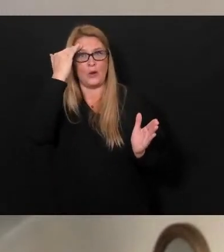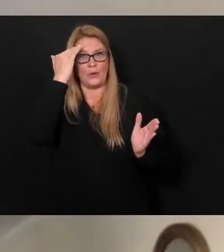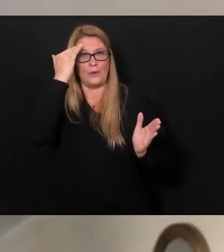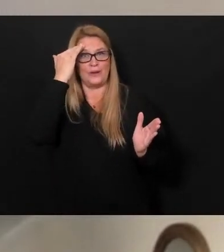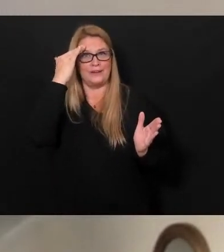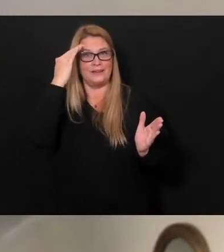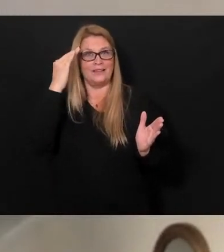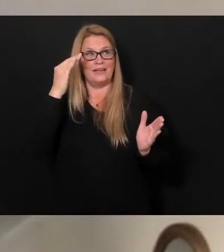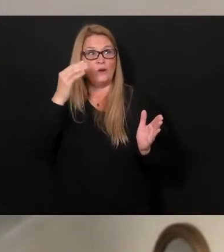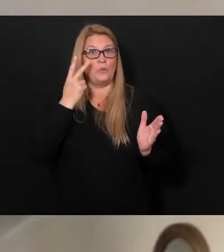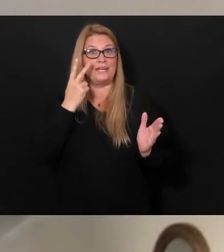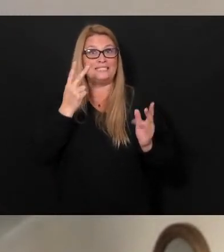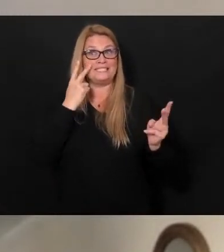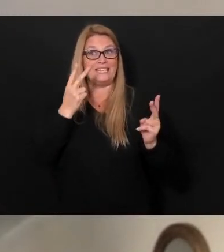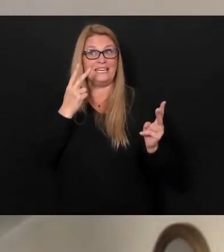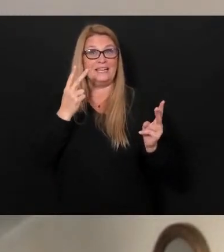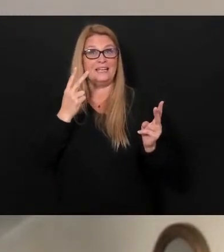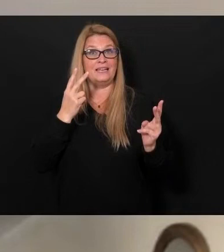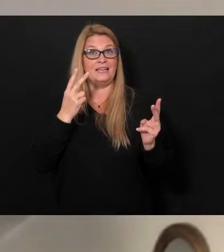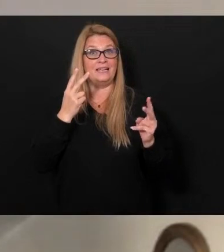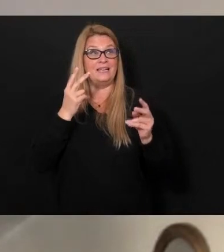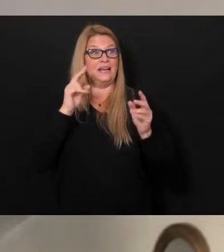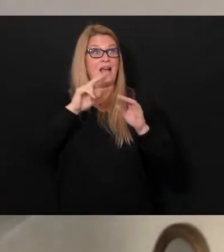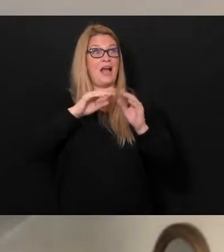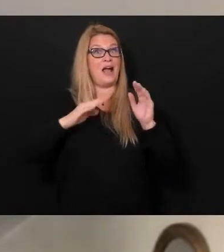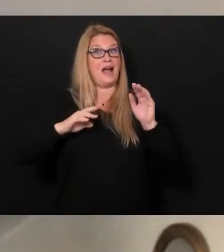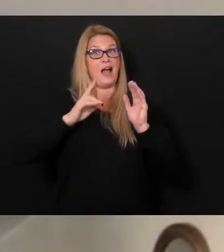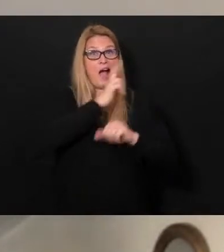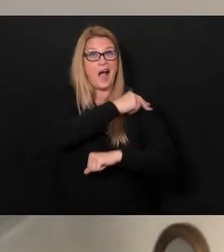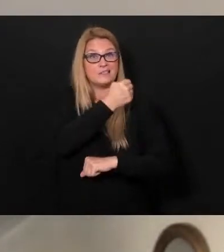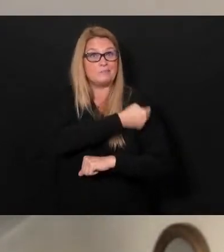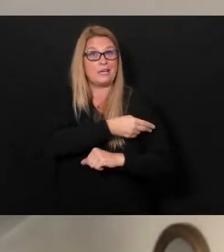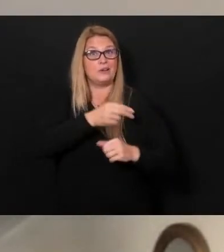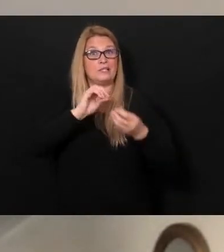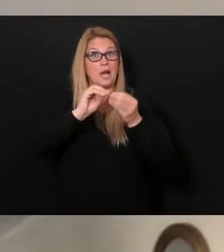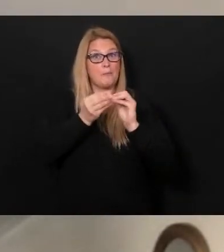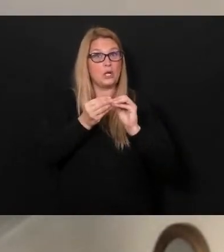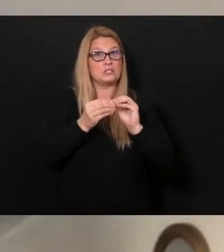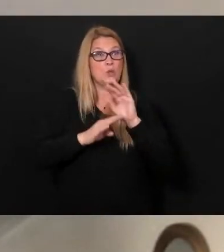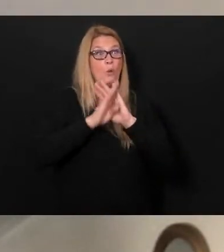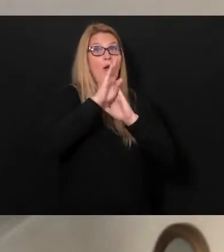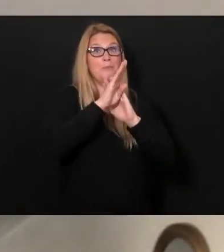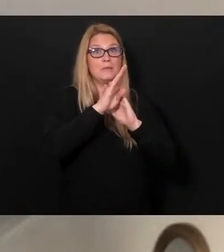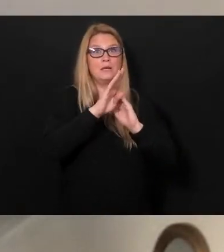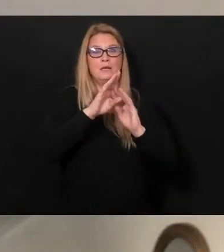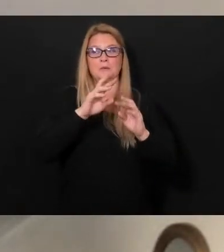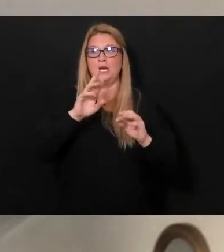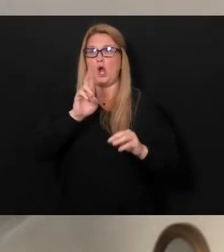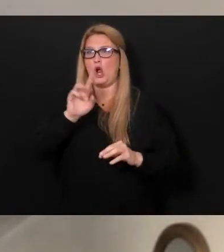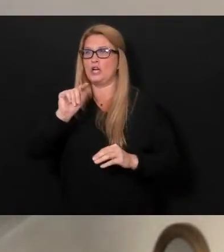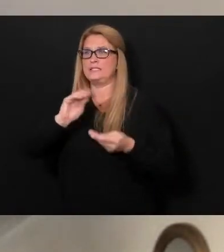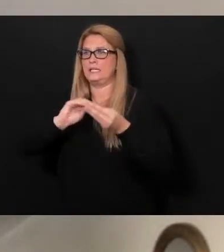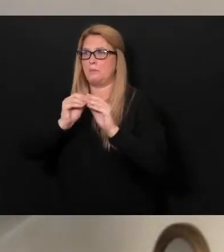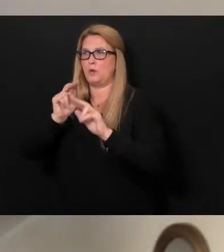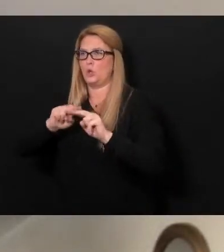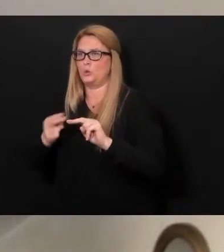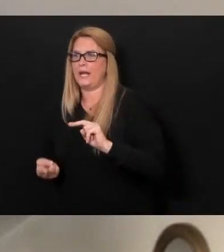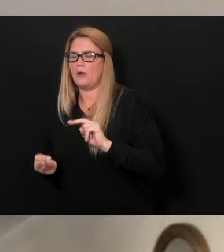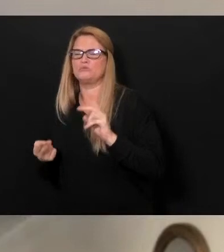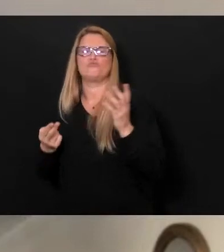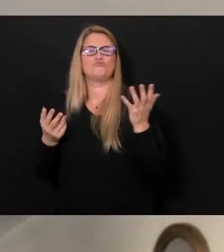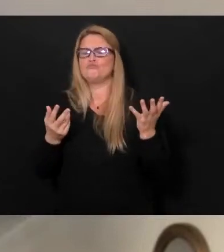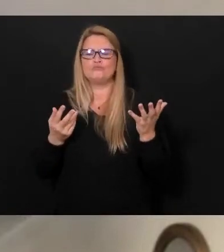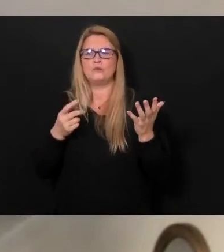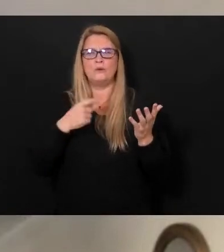our hospitalizations go down, seeing our reproductive rate go down, which is important, we need to recognize that across